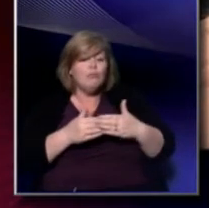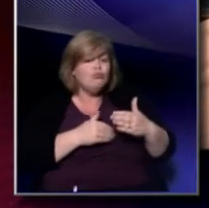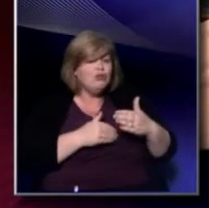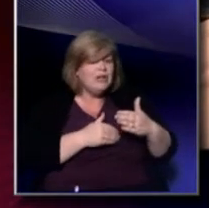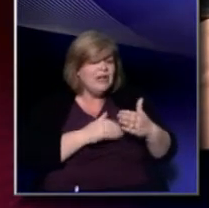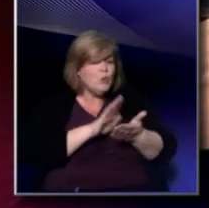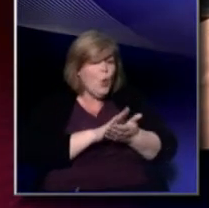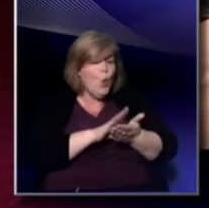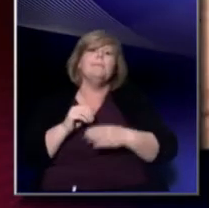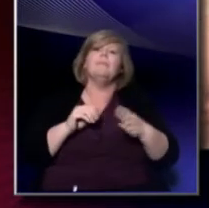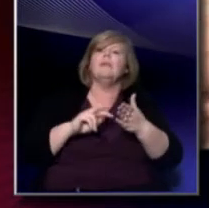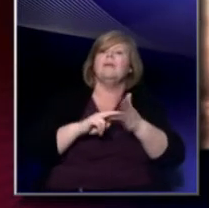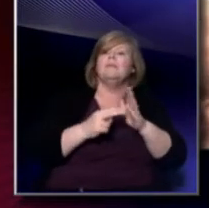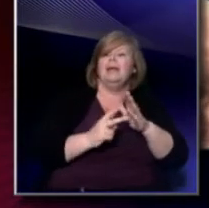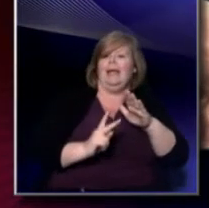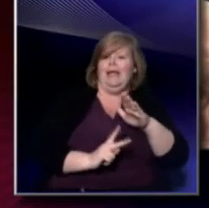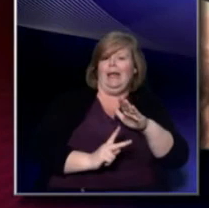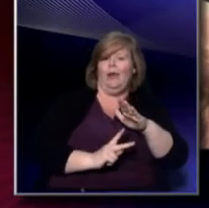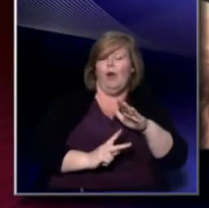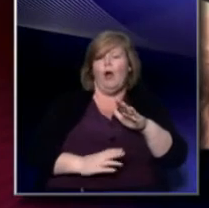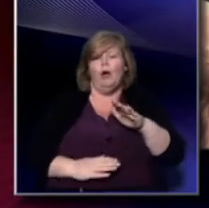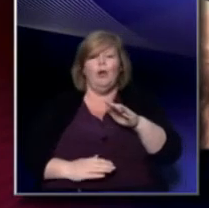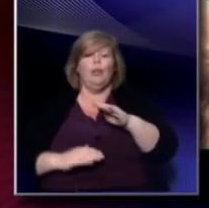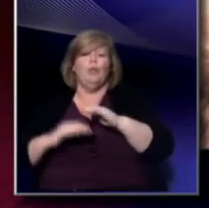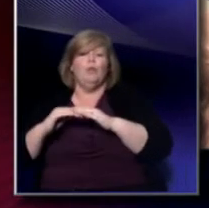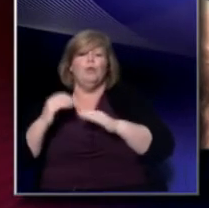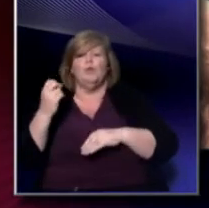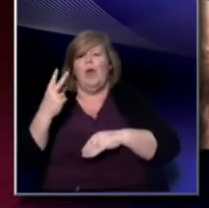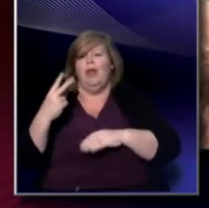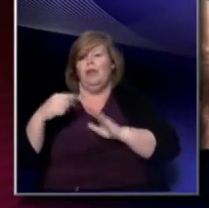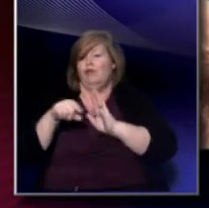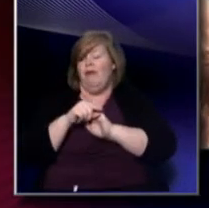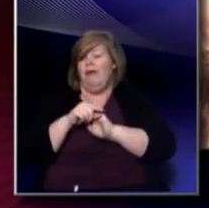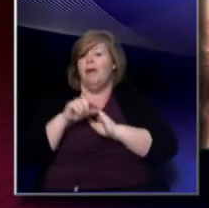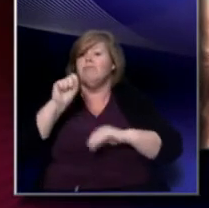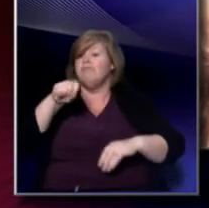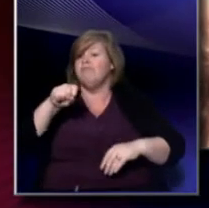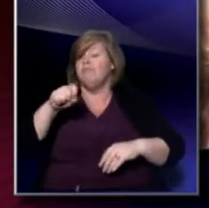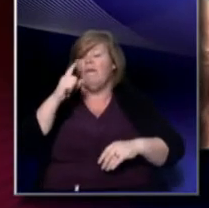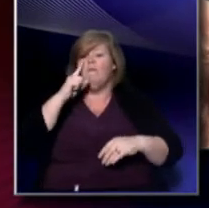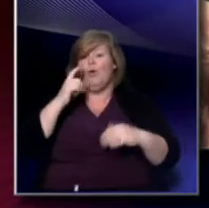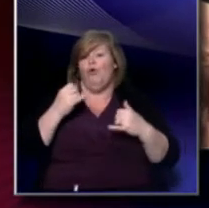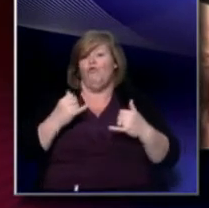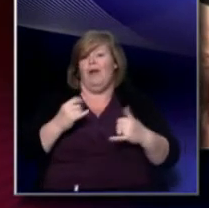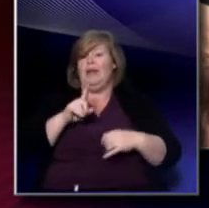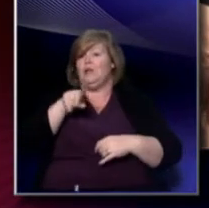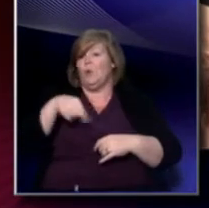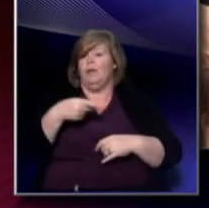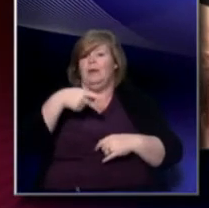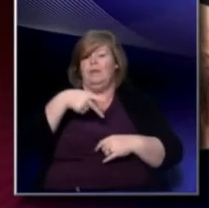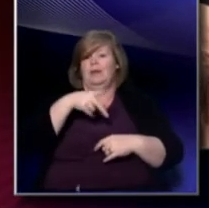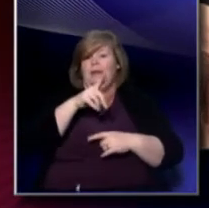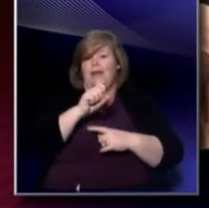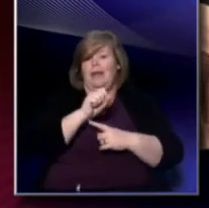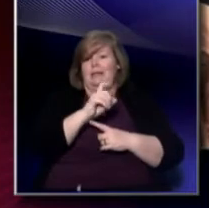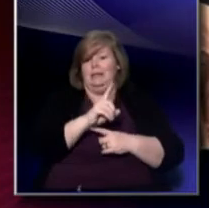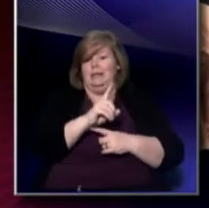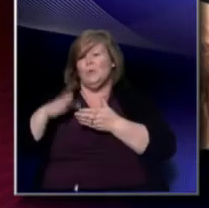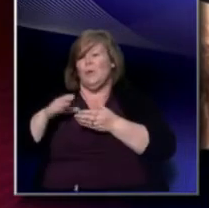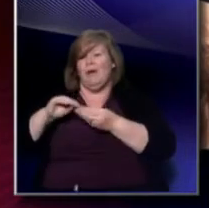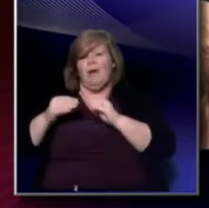grade? Through 12th grade, and at this time, it is only PDSD and